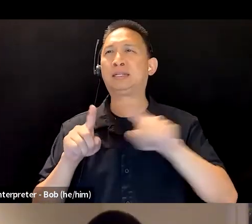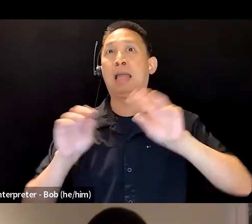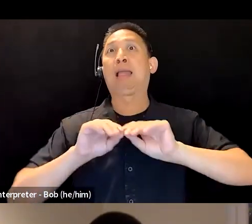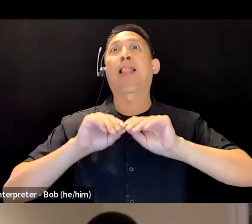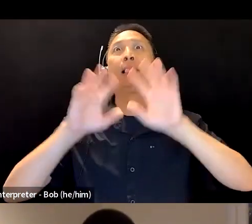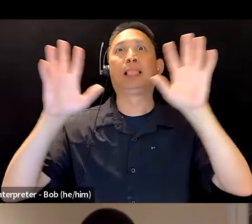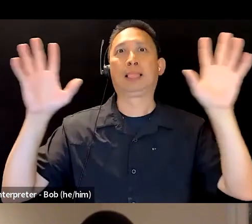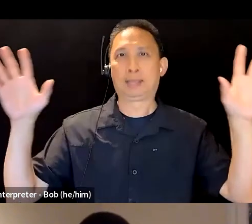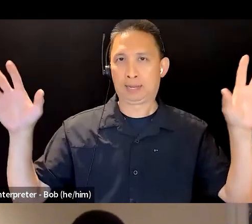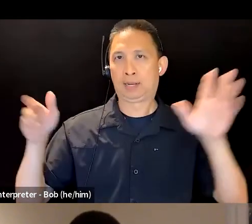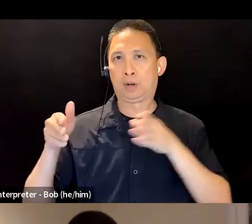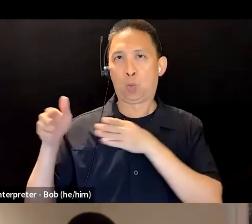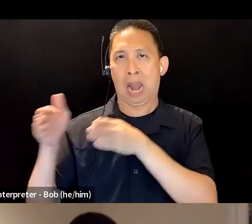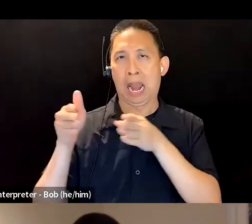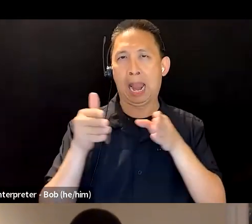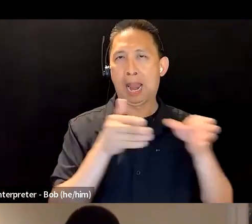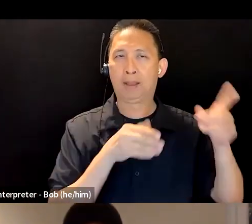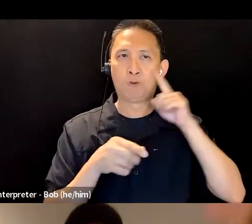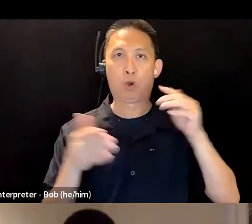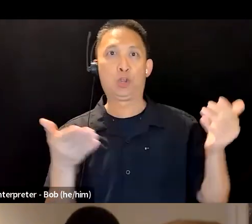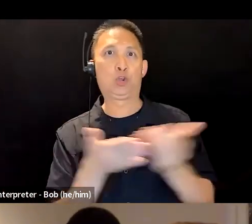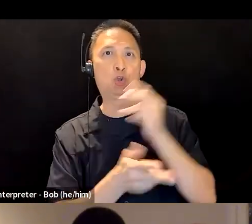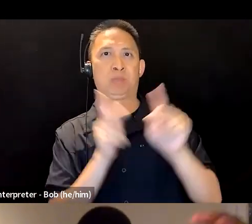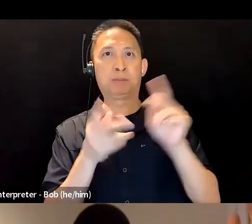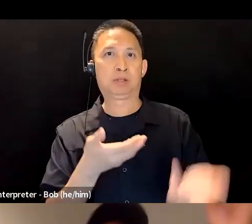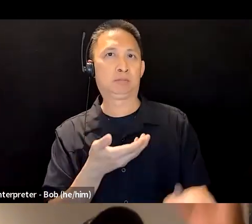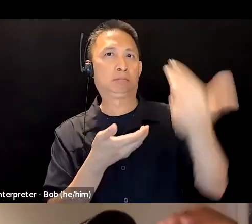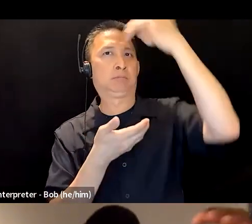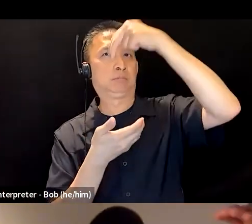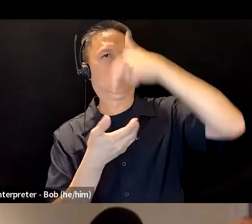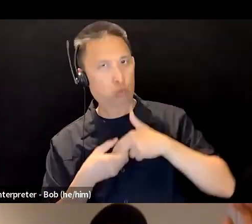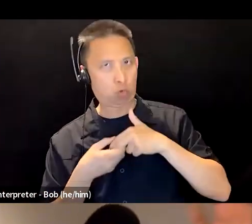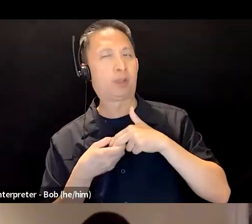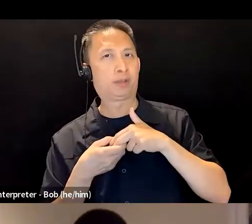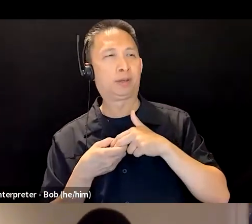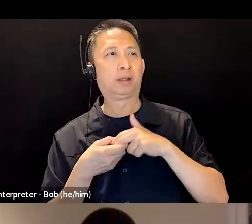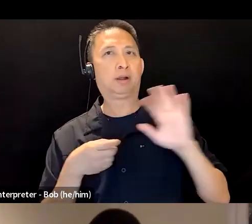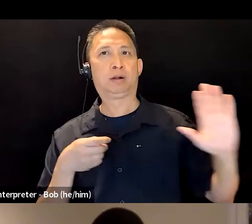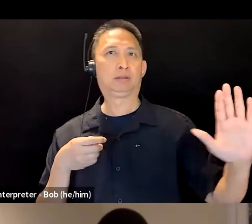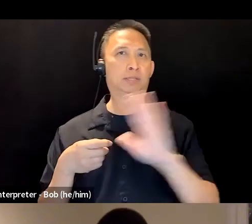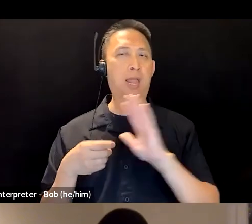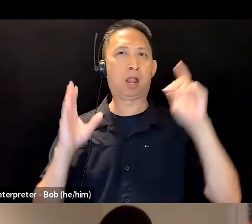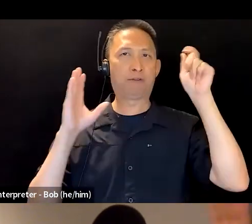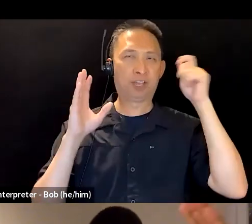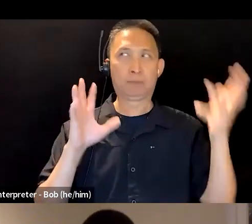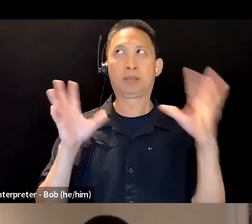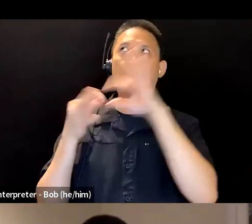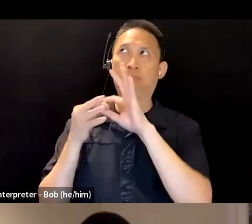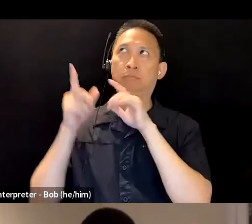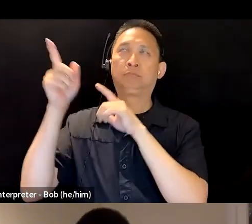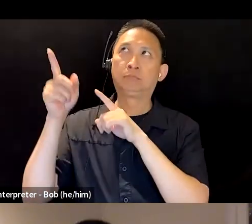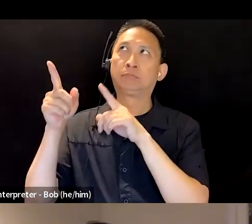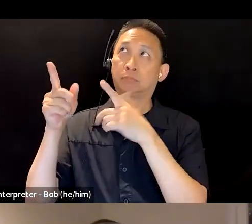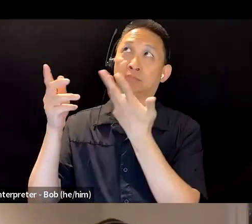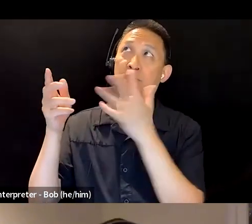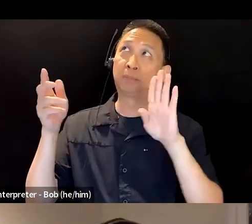avenues through which people can actually like get into like getting your thing on TV, getting into public broadcasting, like making